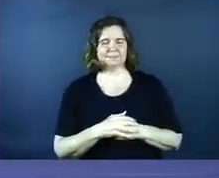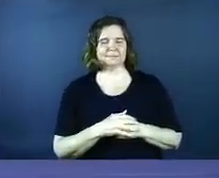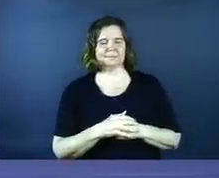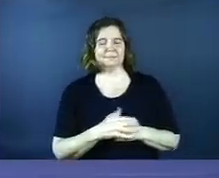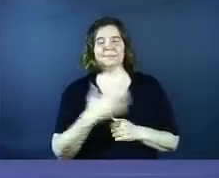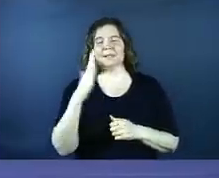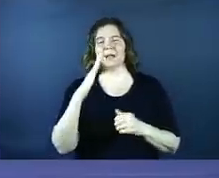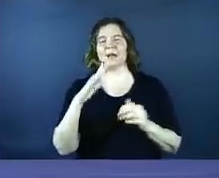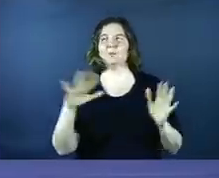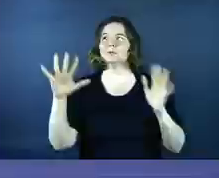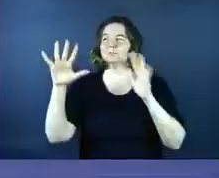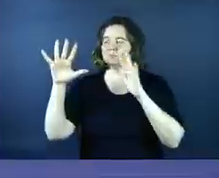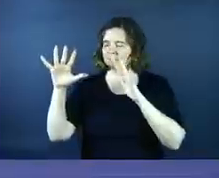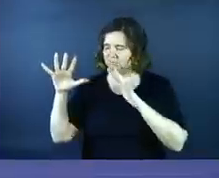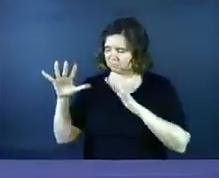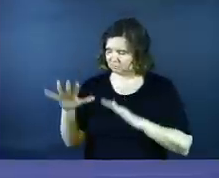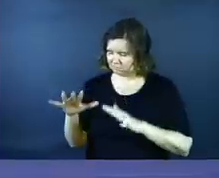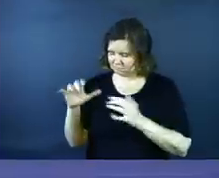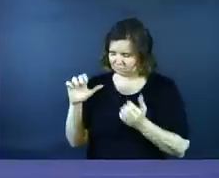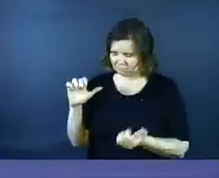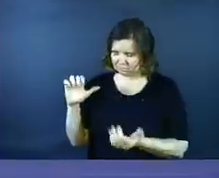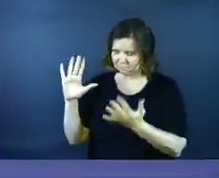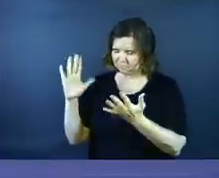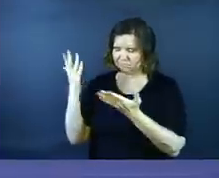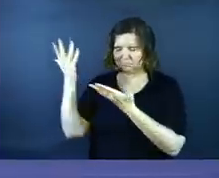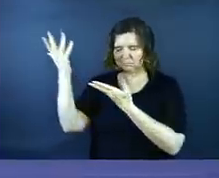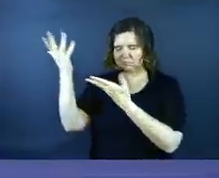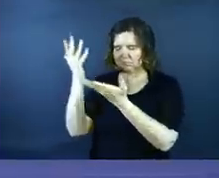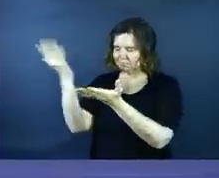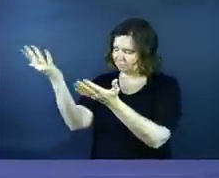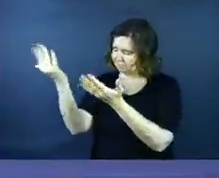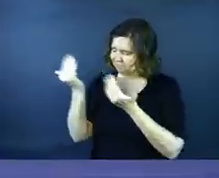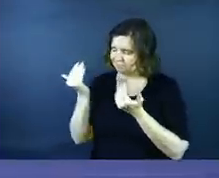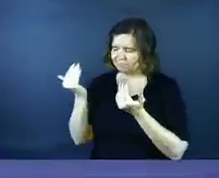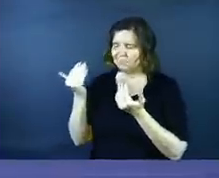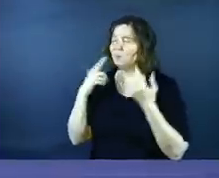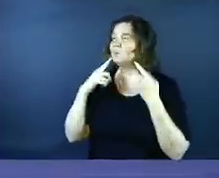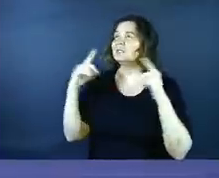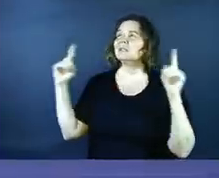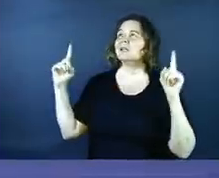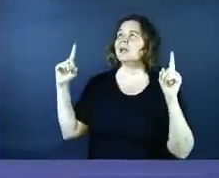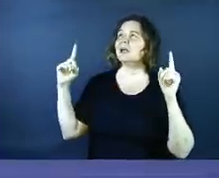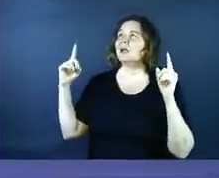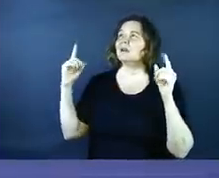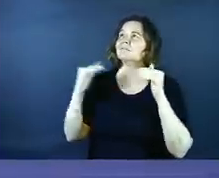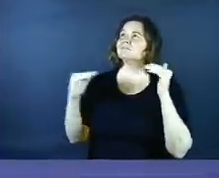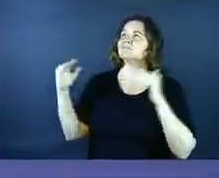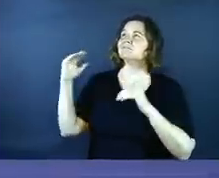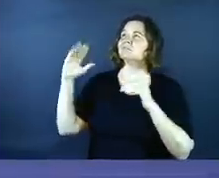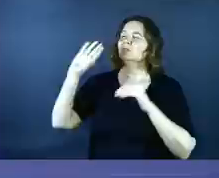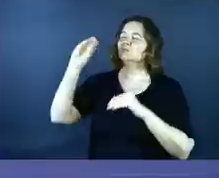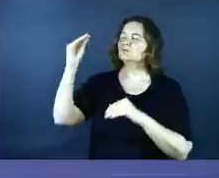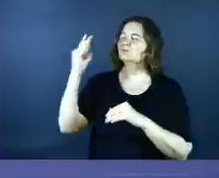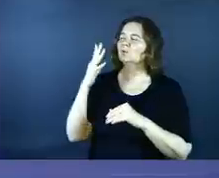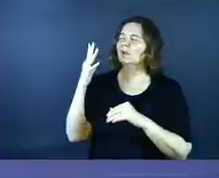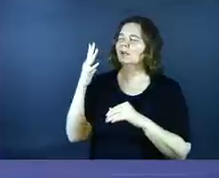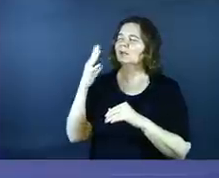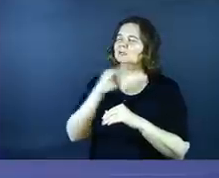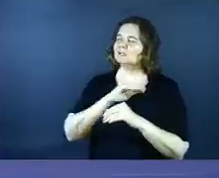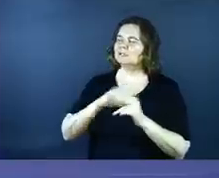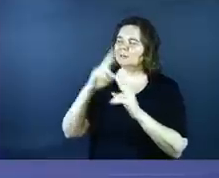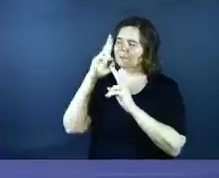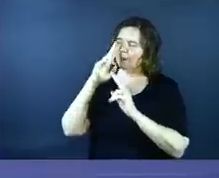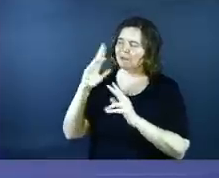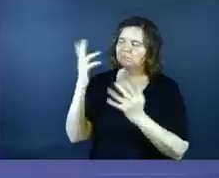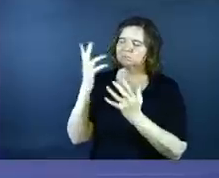And God, we bow our knee before you and we say, have your way. We declare your grandeur and your grace and your majesty